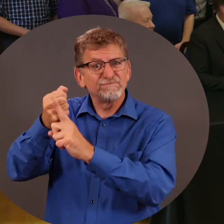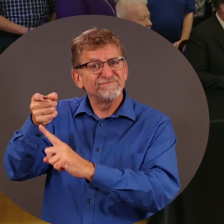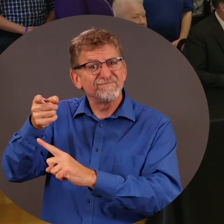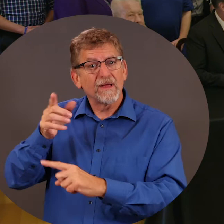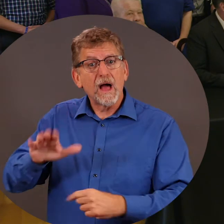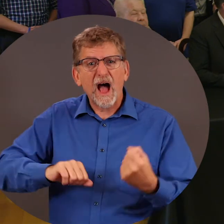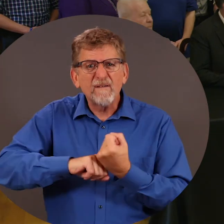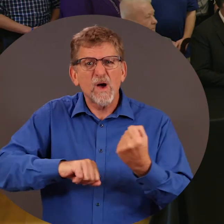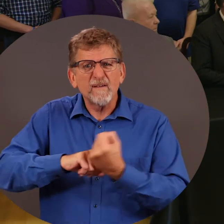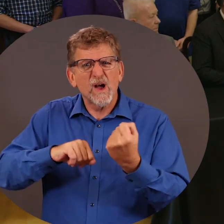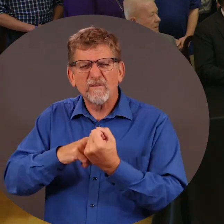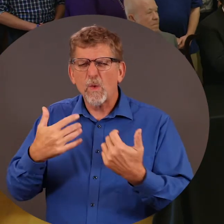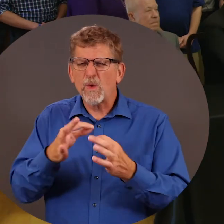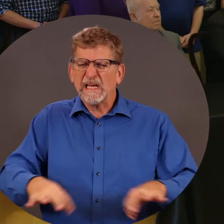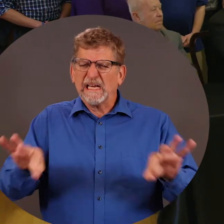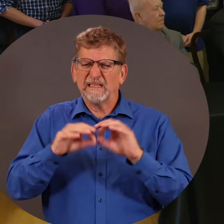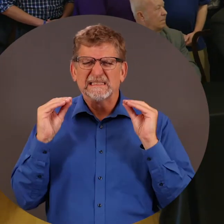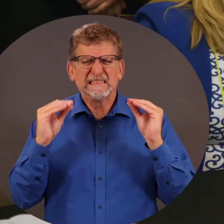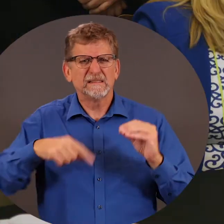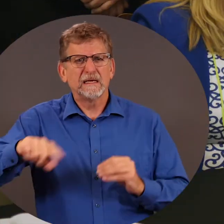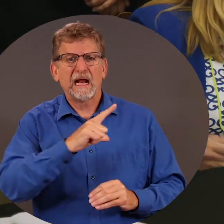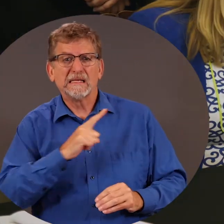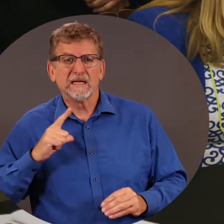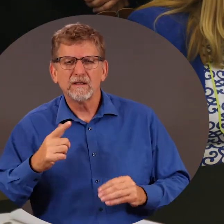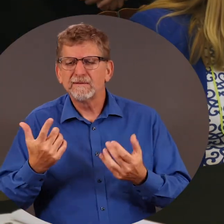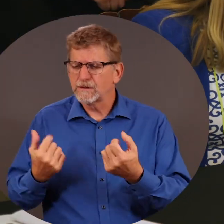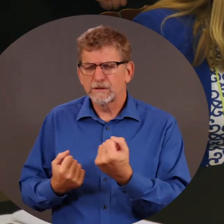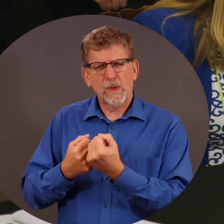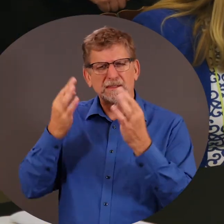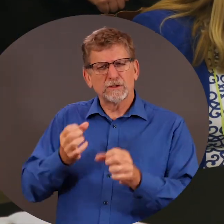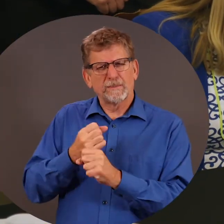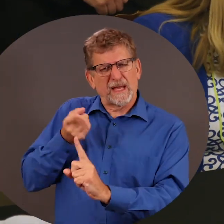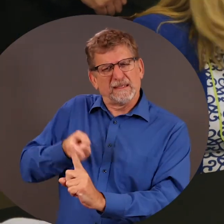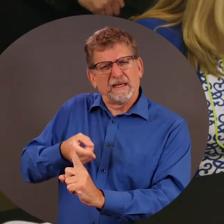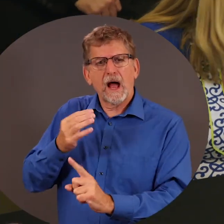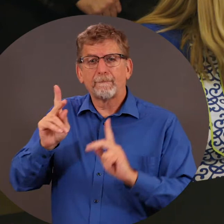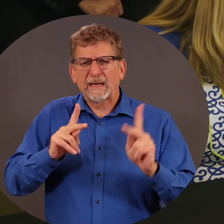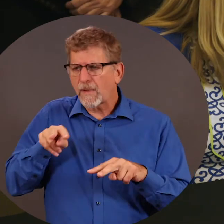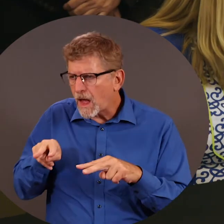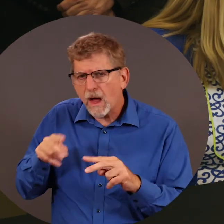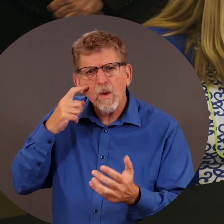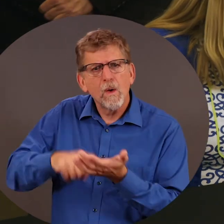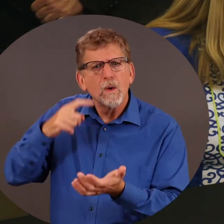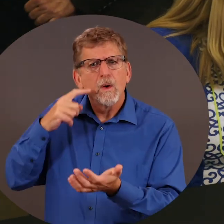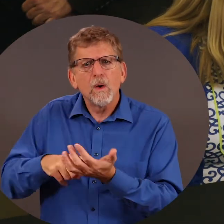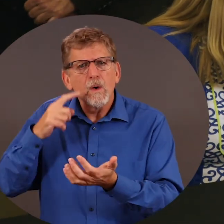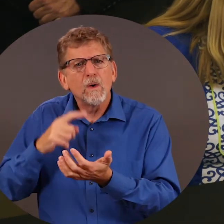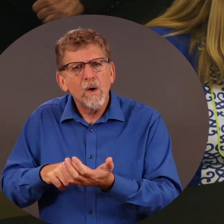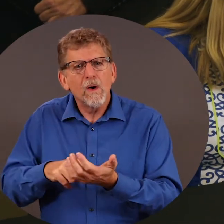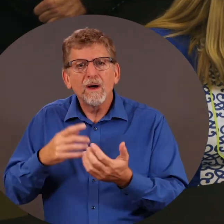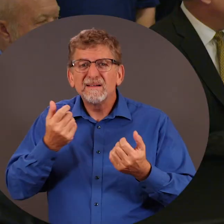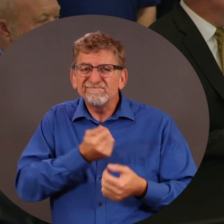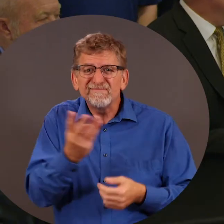Indiana. Her advocacy has been instrumental in educating legislators about supported decision-making, and people